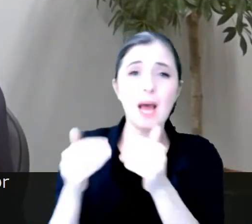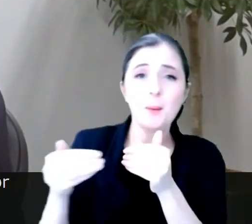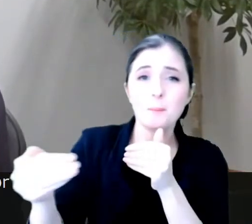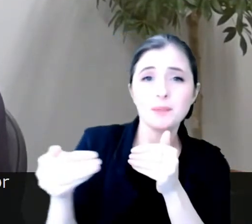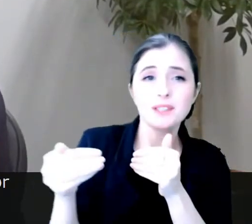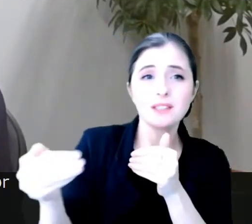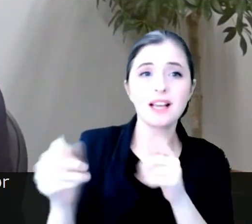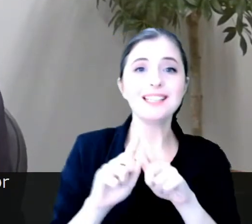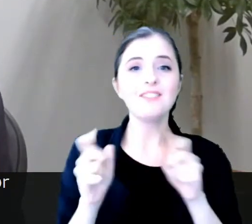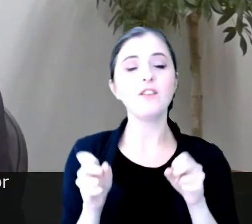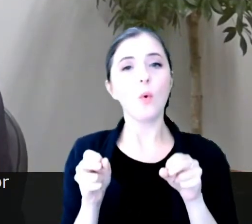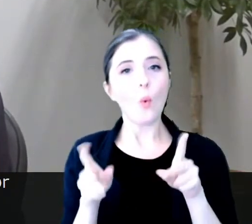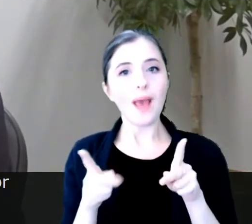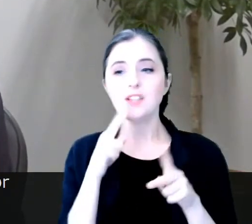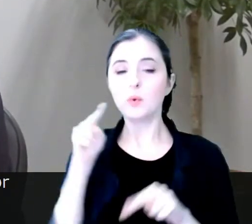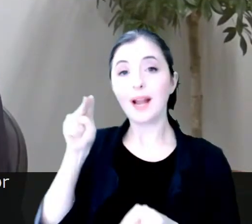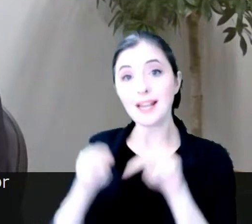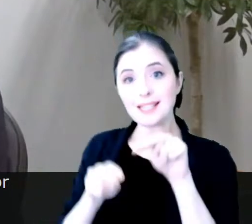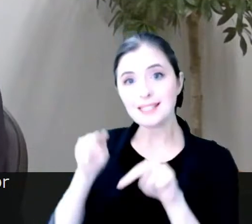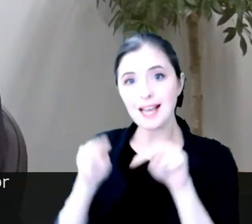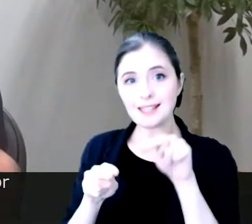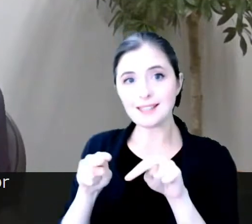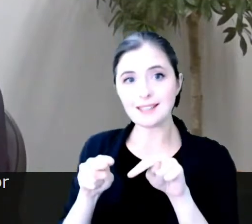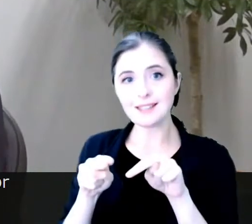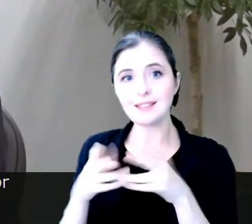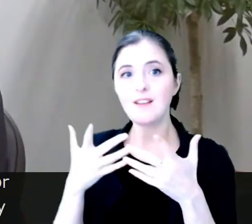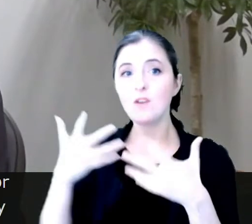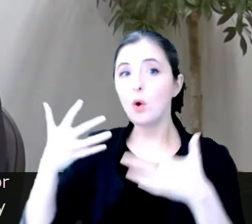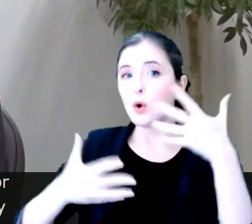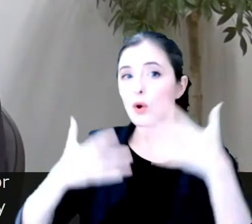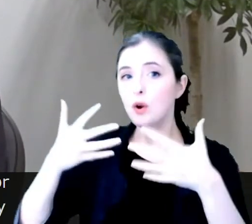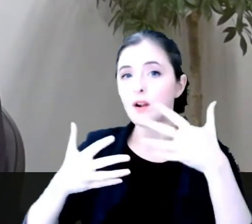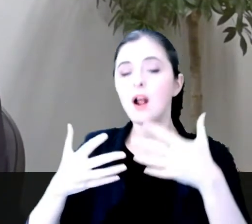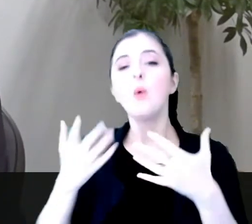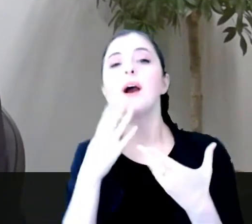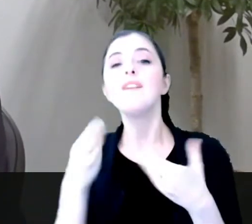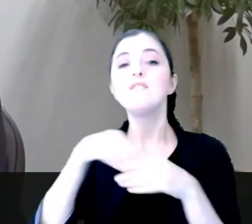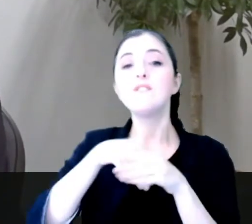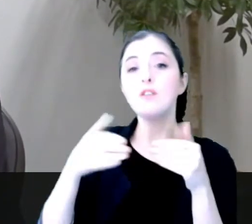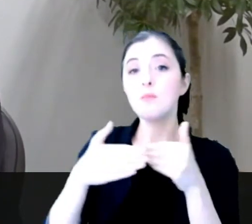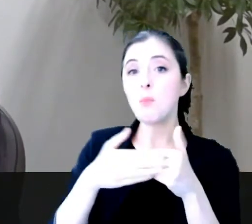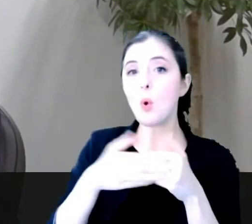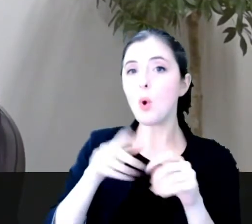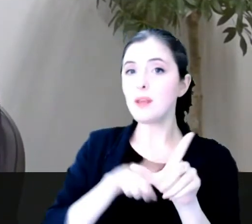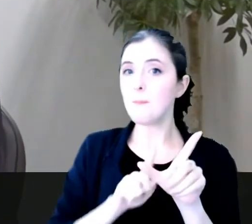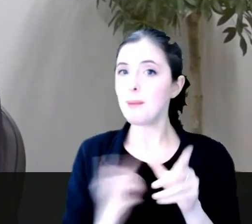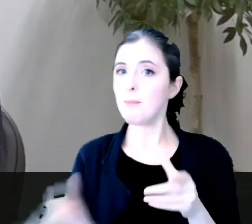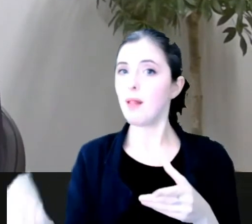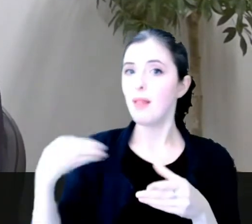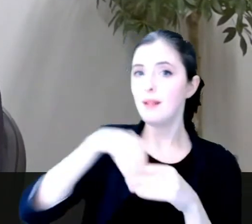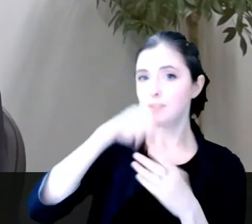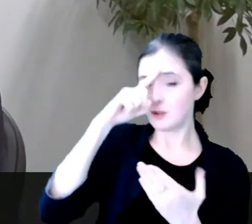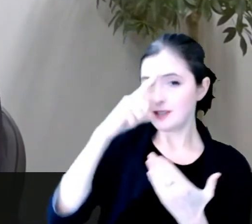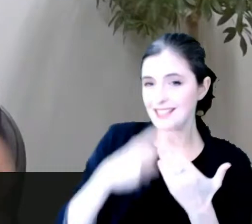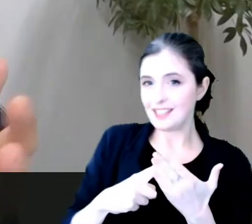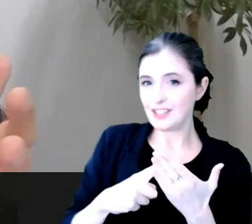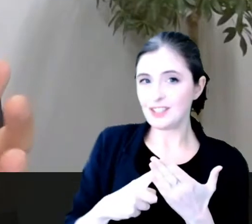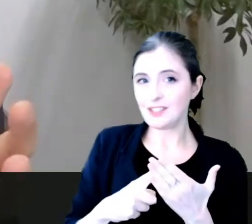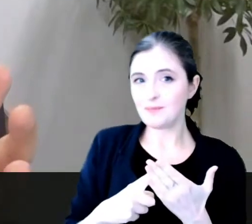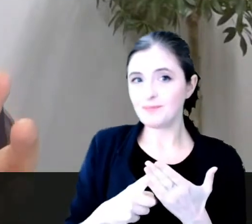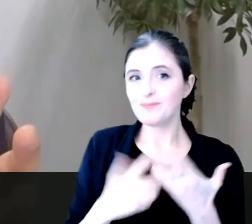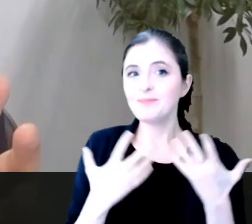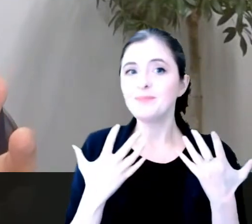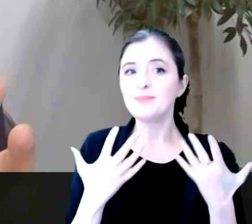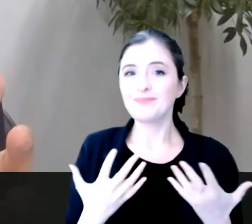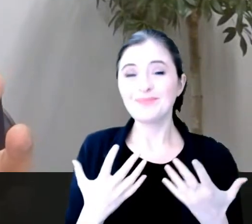making assessments of the grades. People get more involved, young people, in some of those decisions. I'm afraid the way young people have been let down with